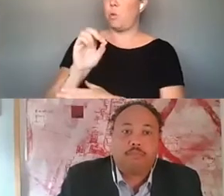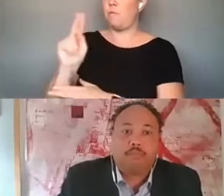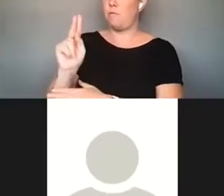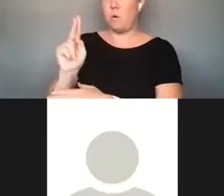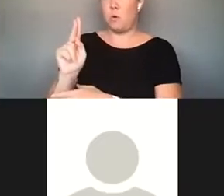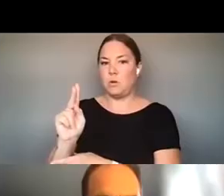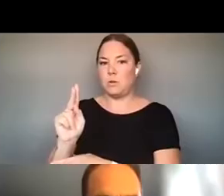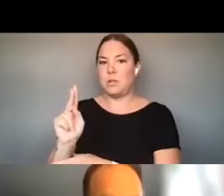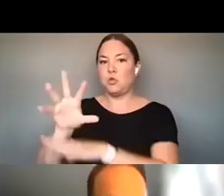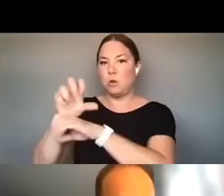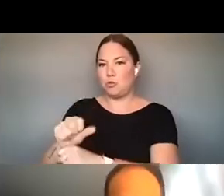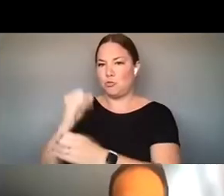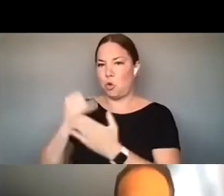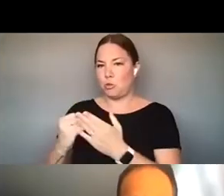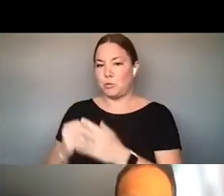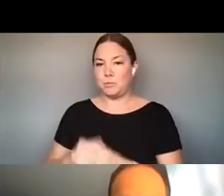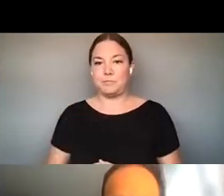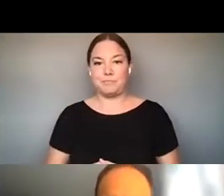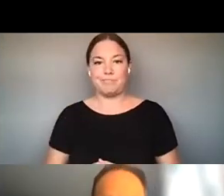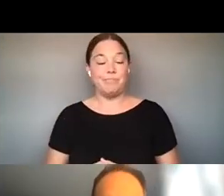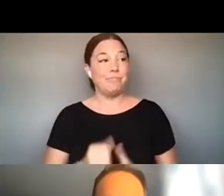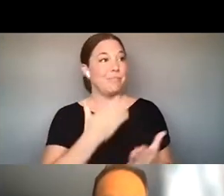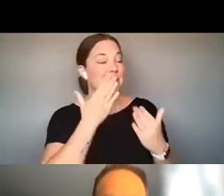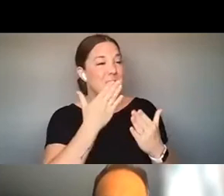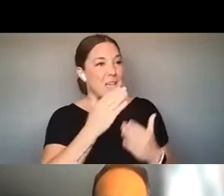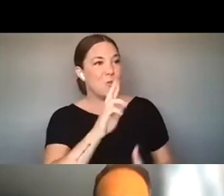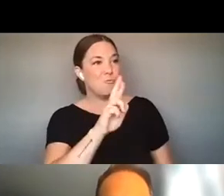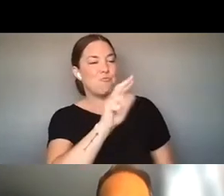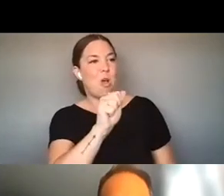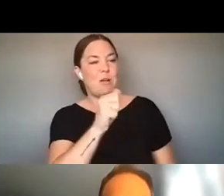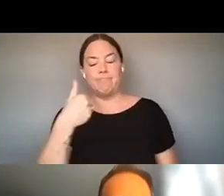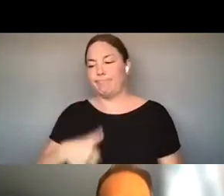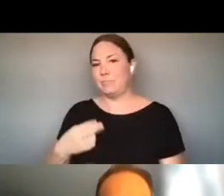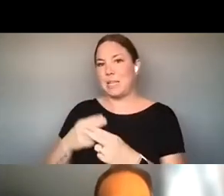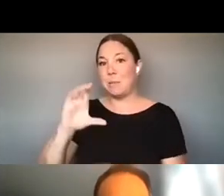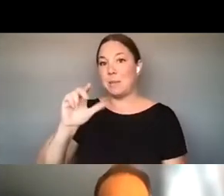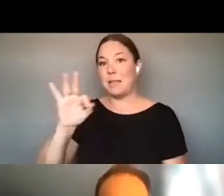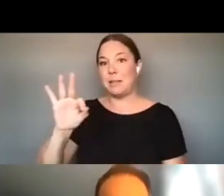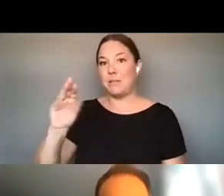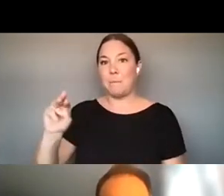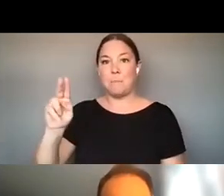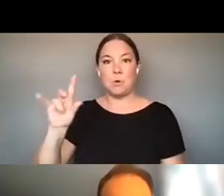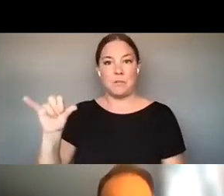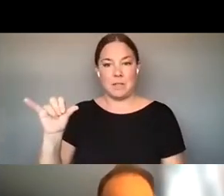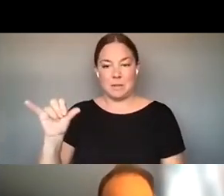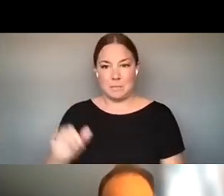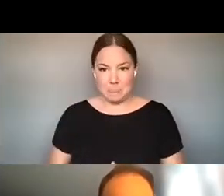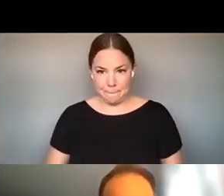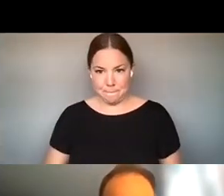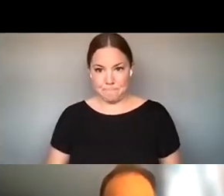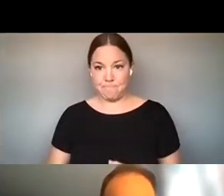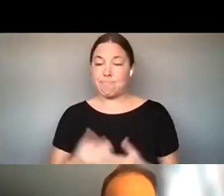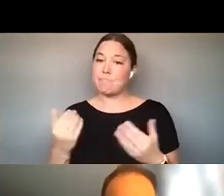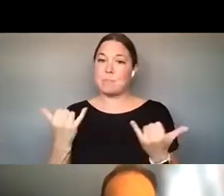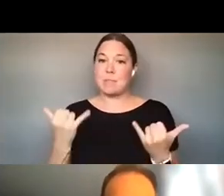Thank you, Ra. Hi, everybody. I'm Cliff Murphy, the NEA's Director of Folk and Traditional Arts. I'm on your screen in